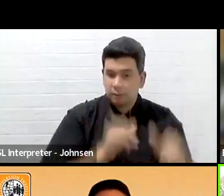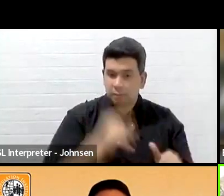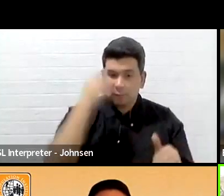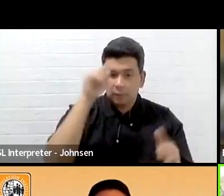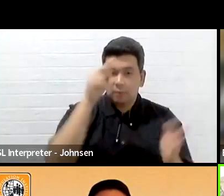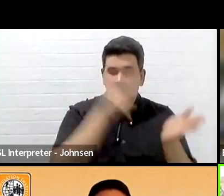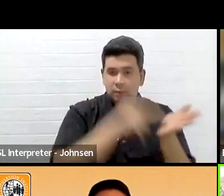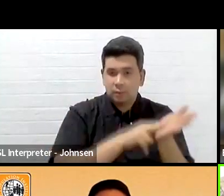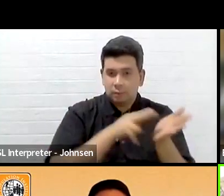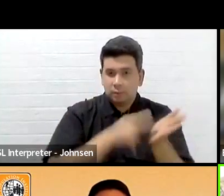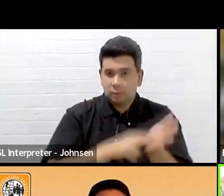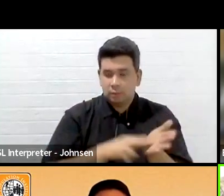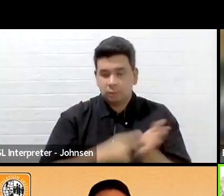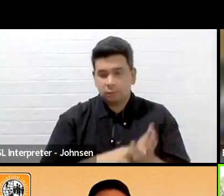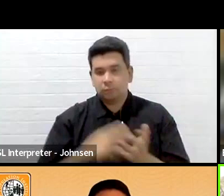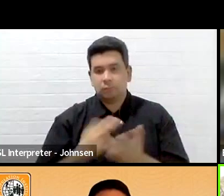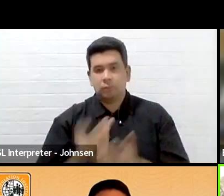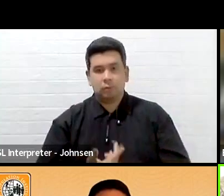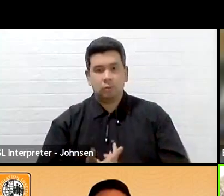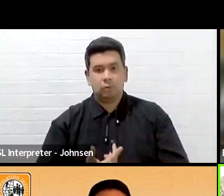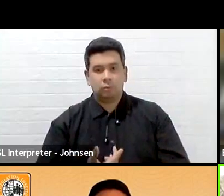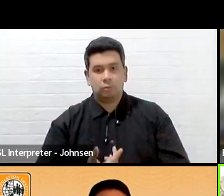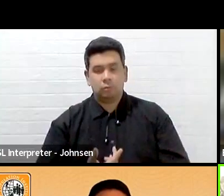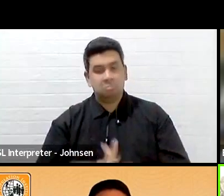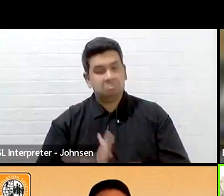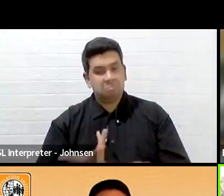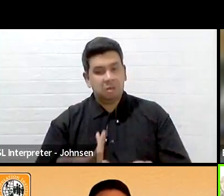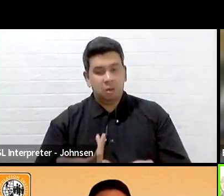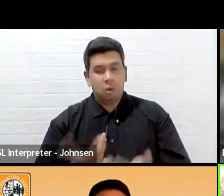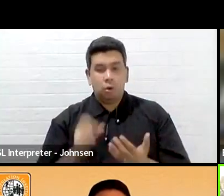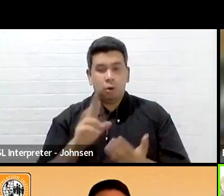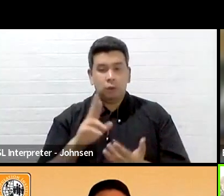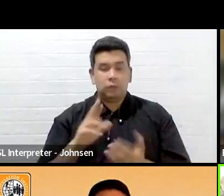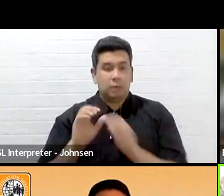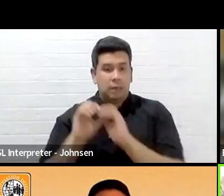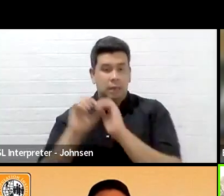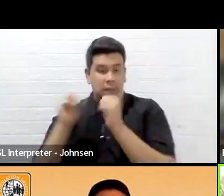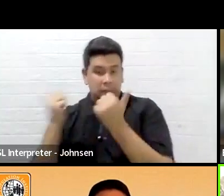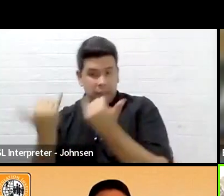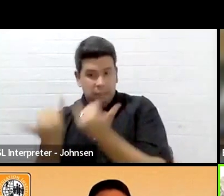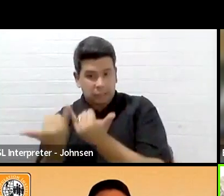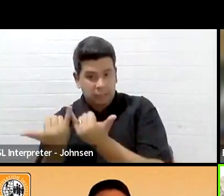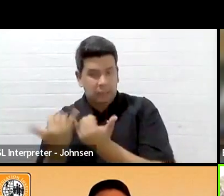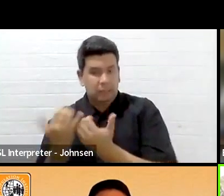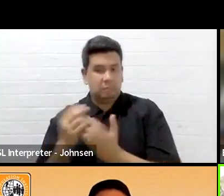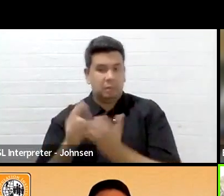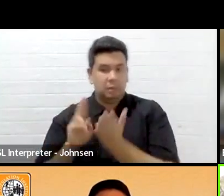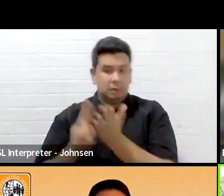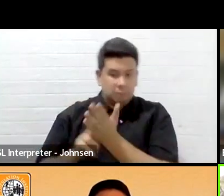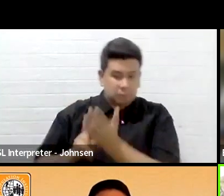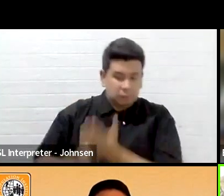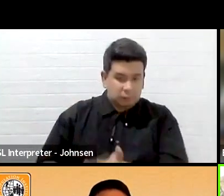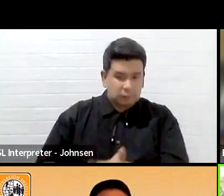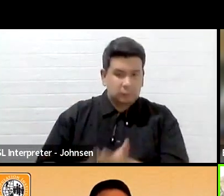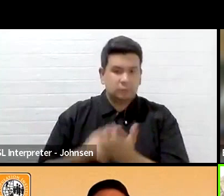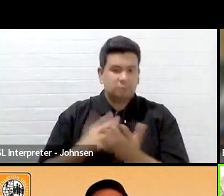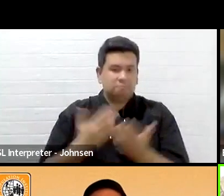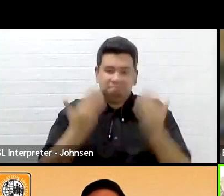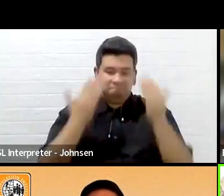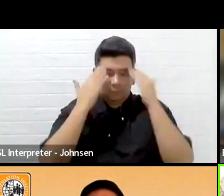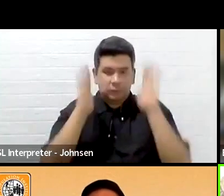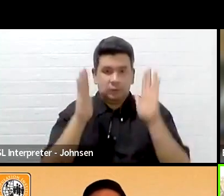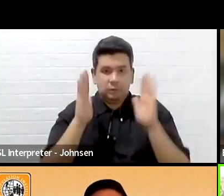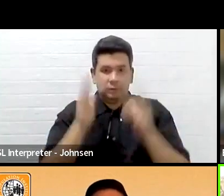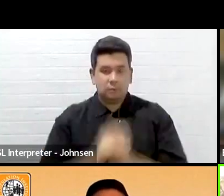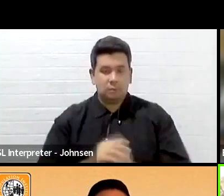from civil registration, that I cannot verify. Okay. But I only know our